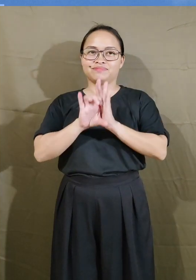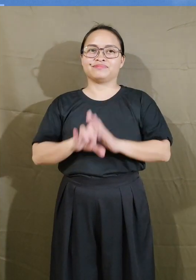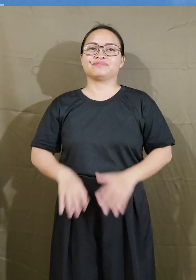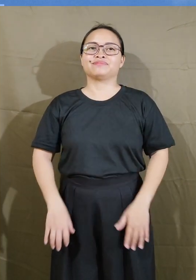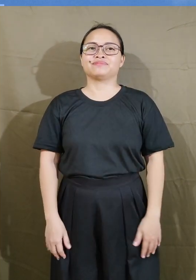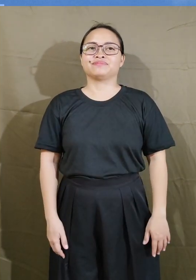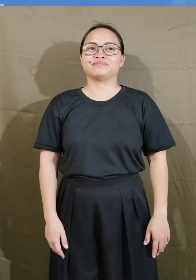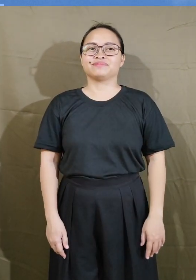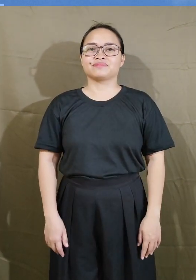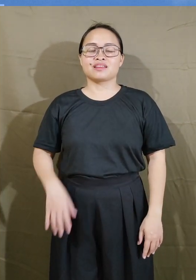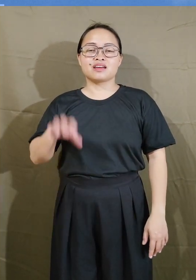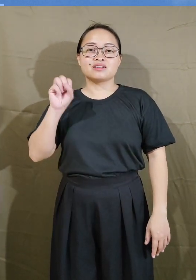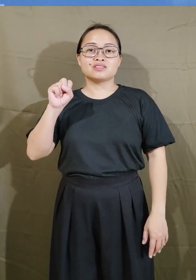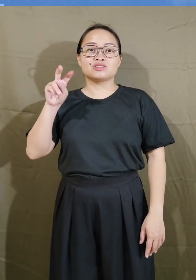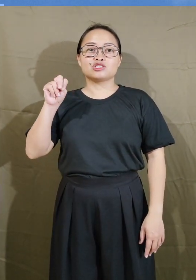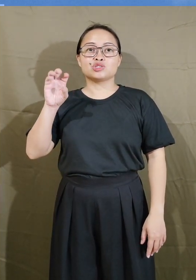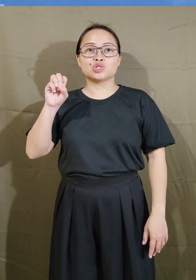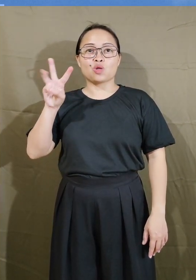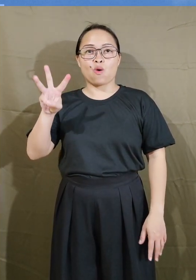Another example.